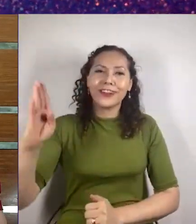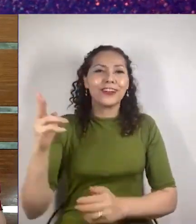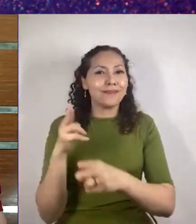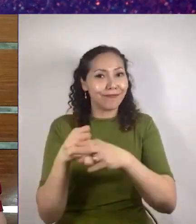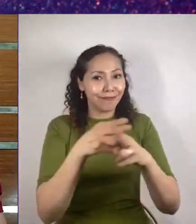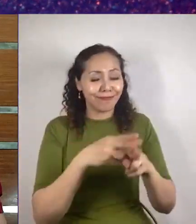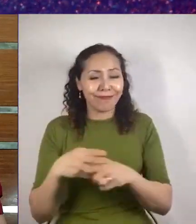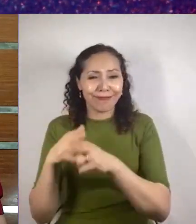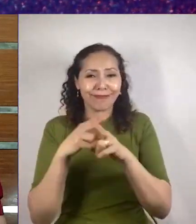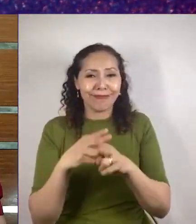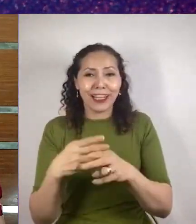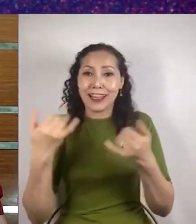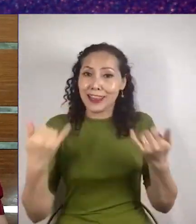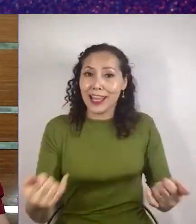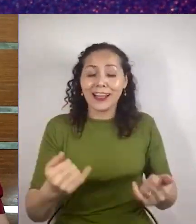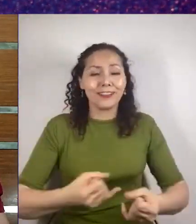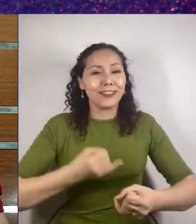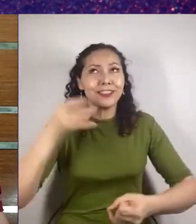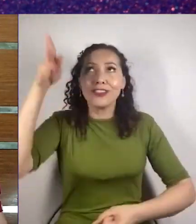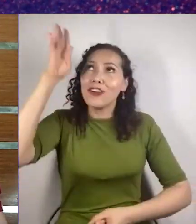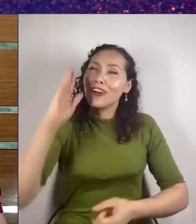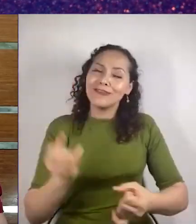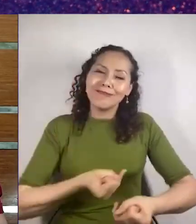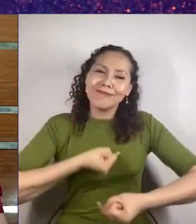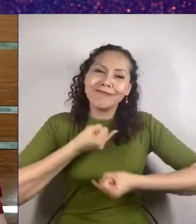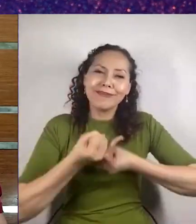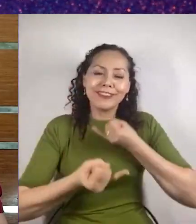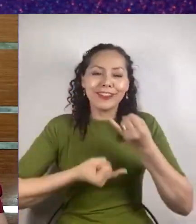joy awaits my